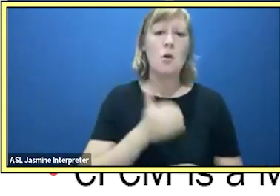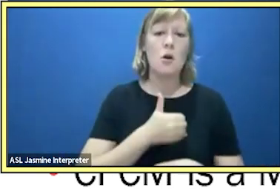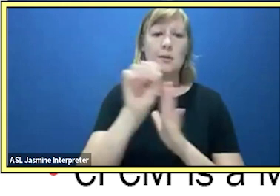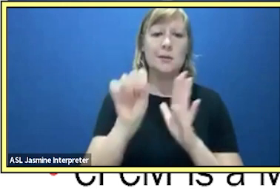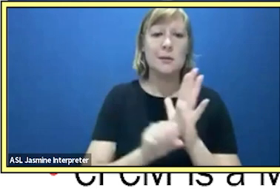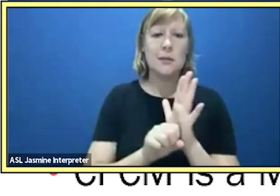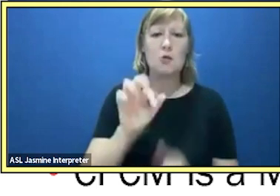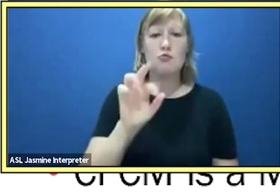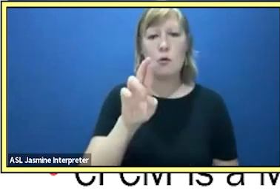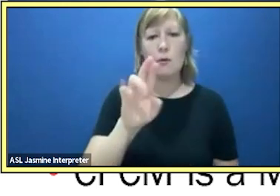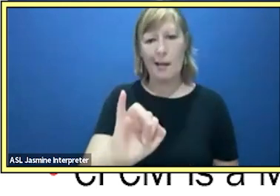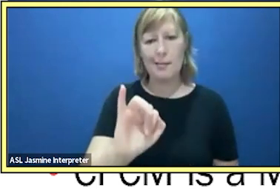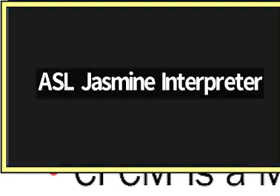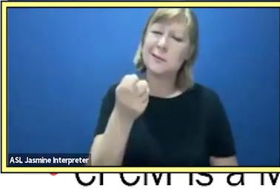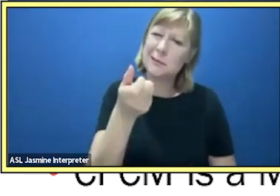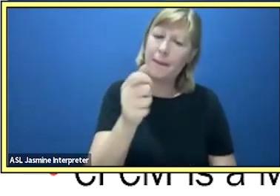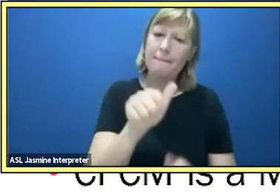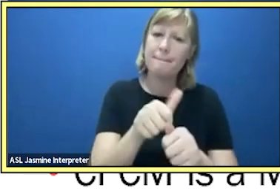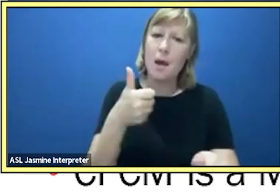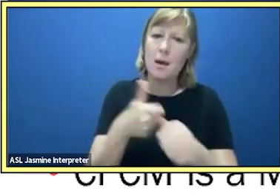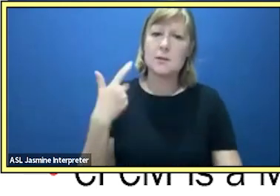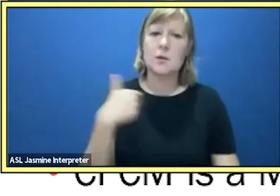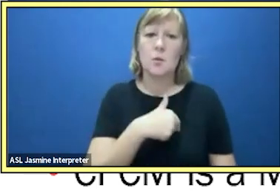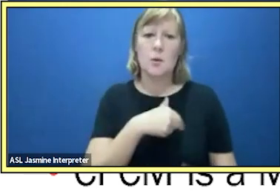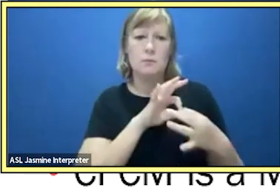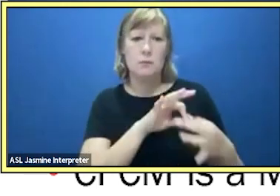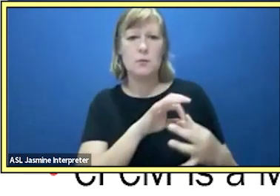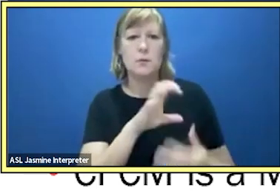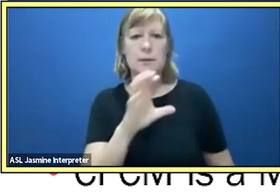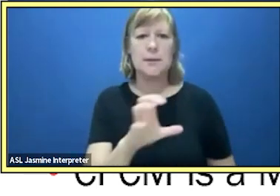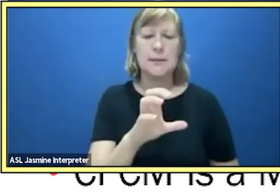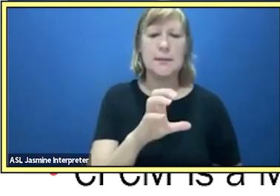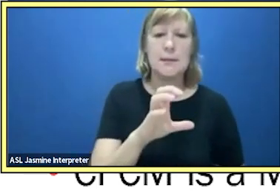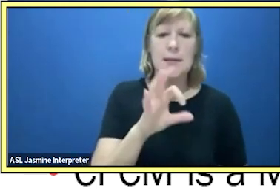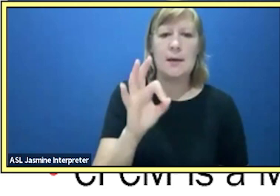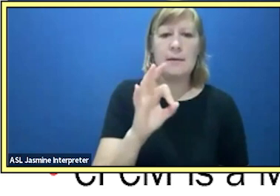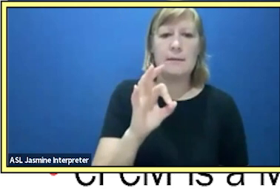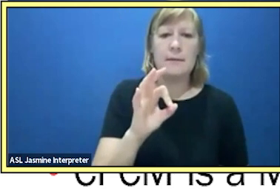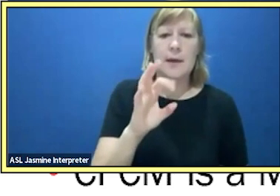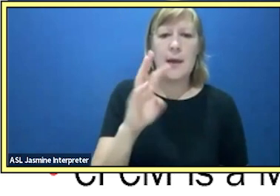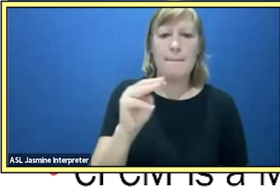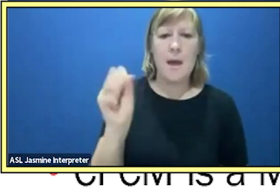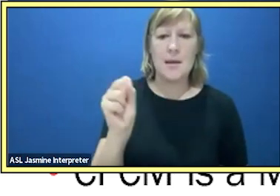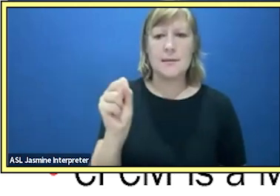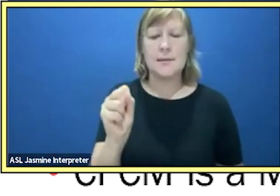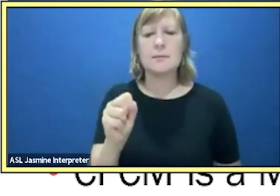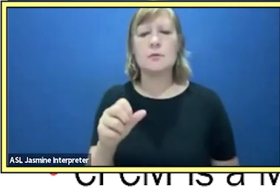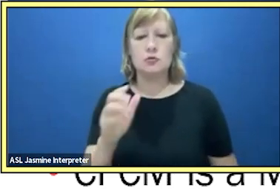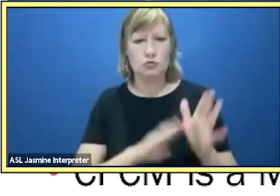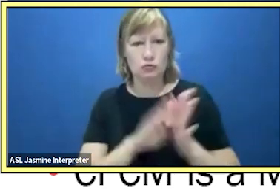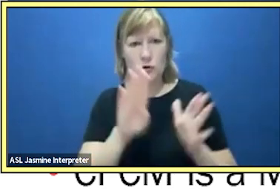a little behind in doing that, and so we are working with CMS, the Centers for Medicaid and Medicare